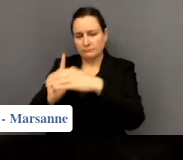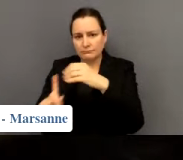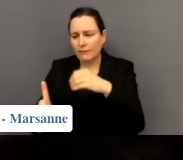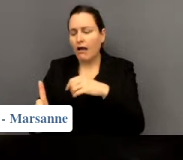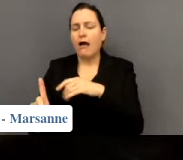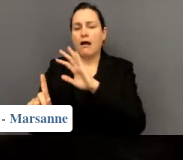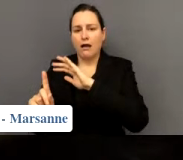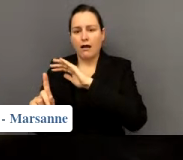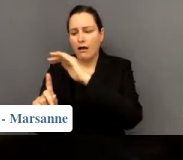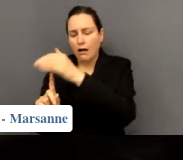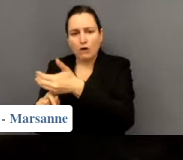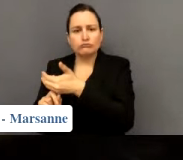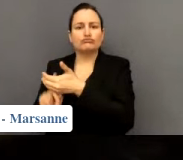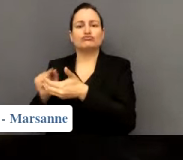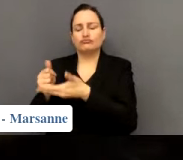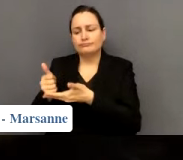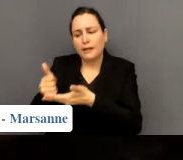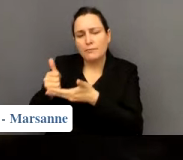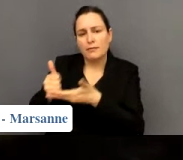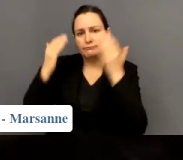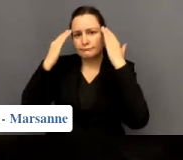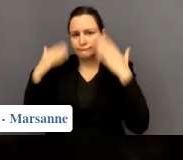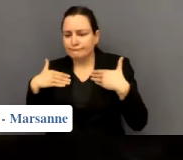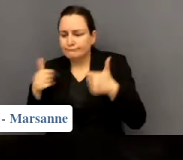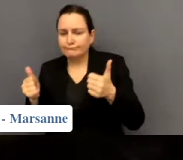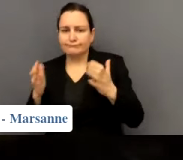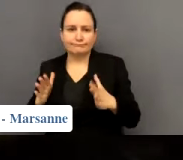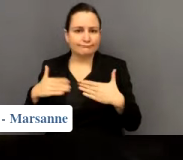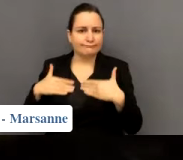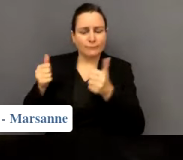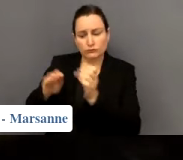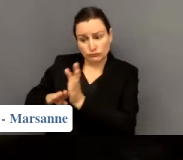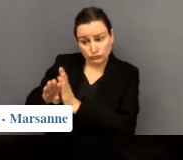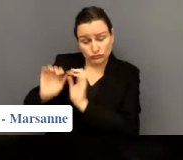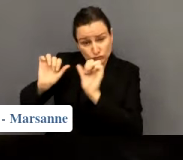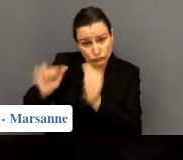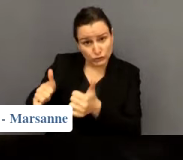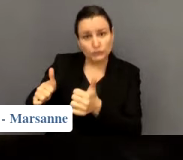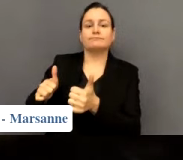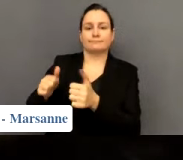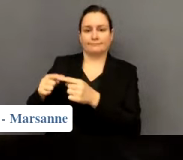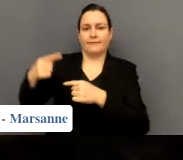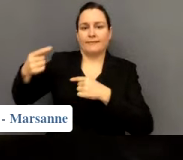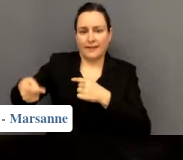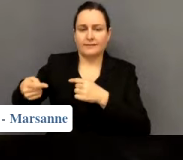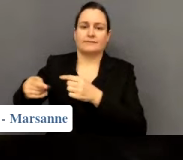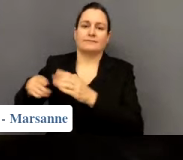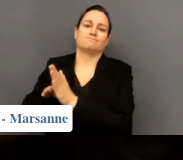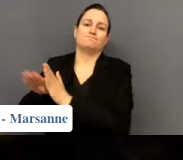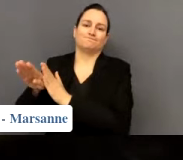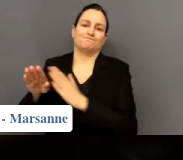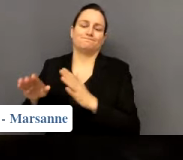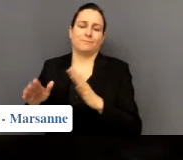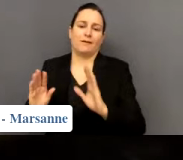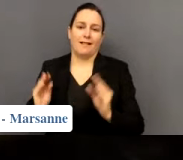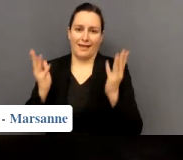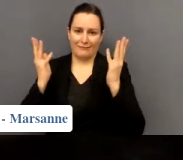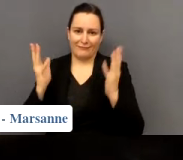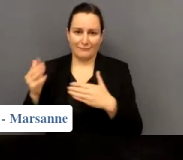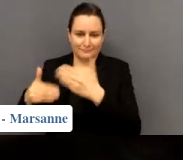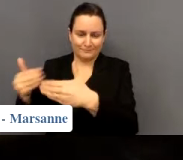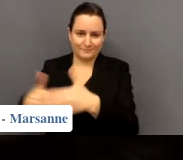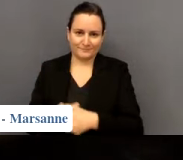and strong social support experienced far better quality of life after sexual violence. The lesson here is that health,